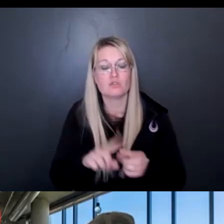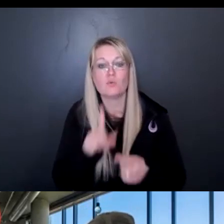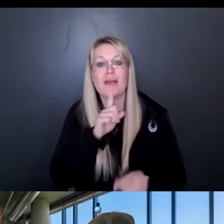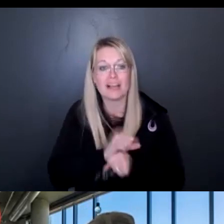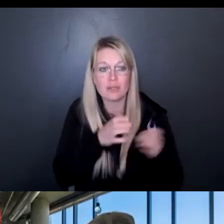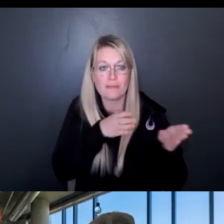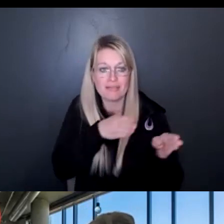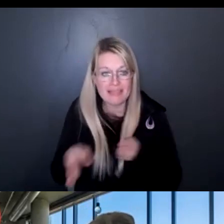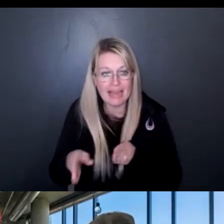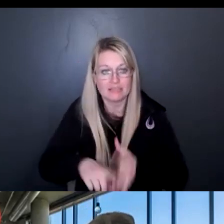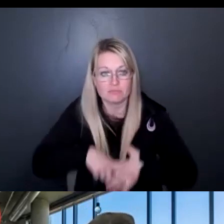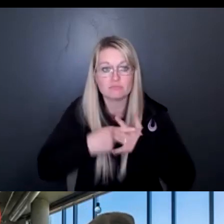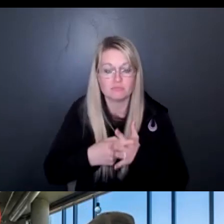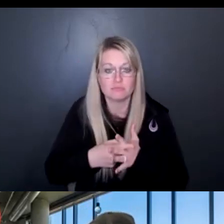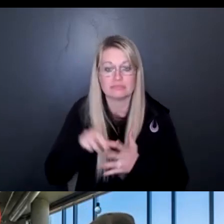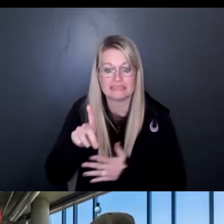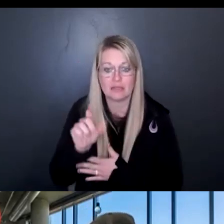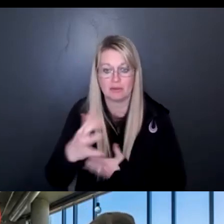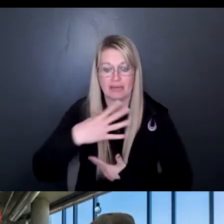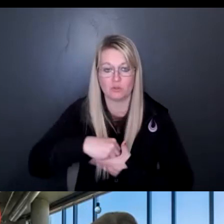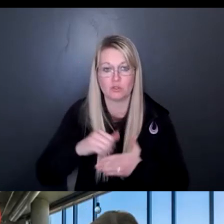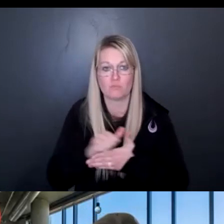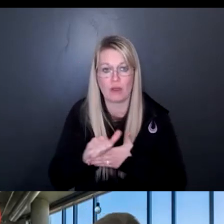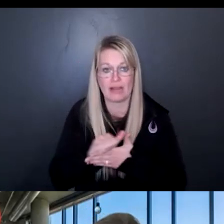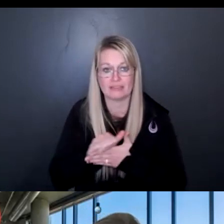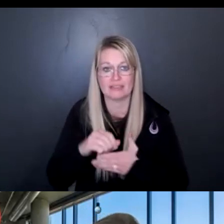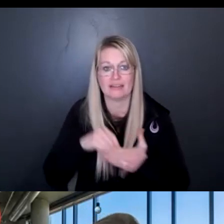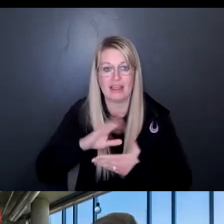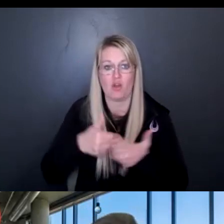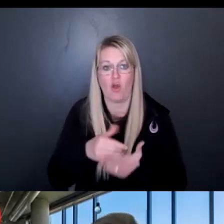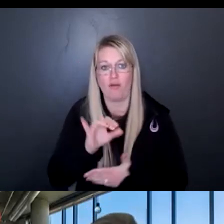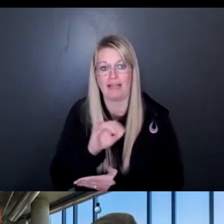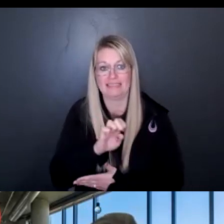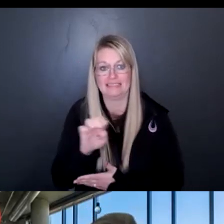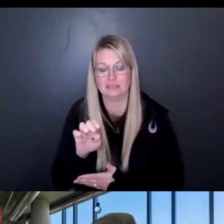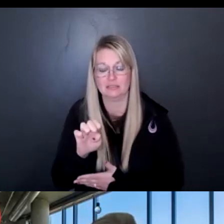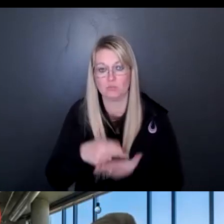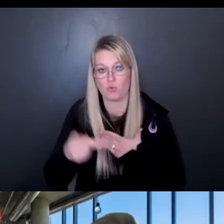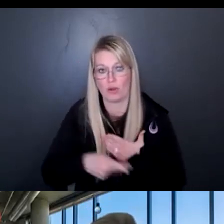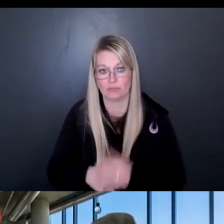for and implementing fully disability inclusive practices in all EIE programs?